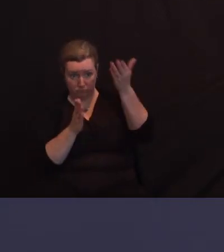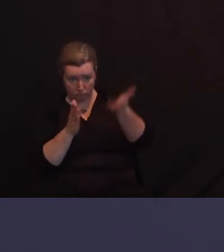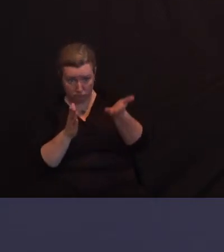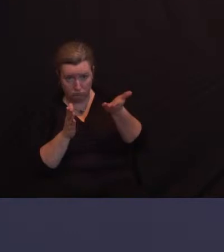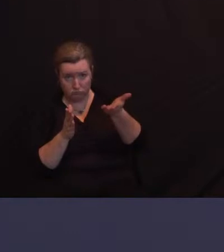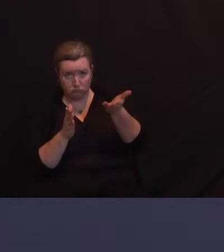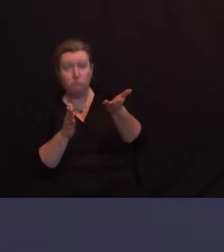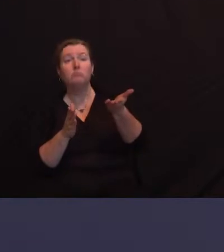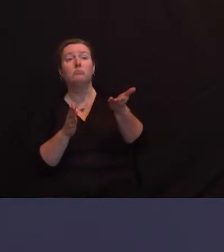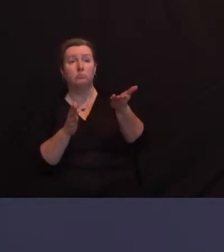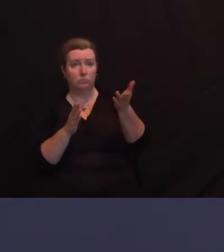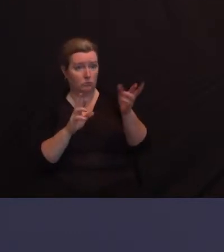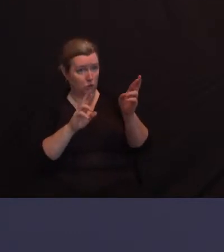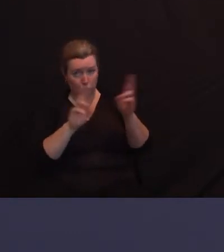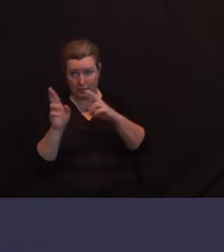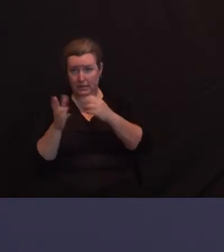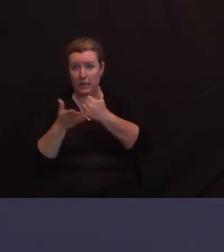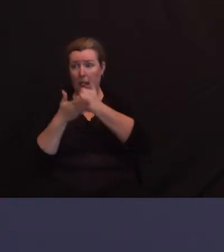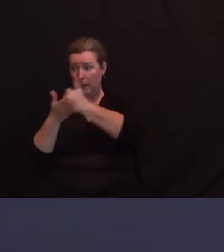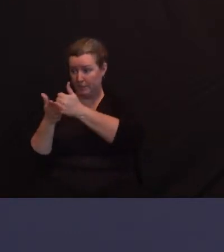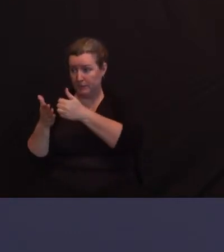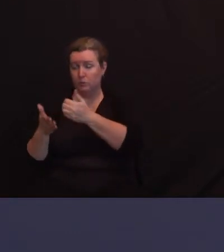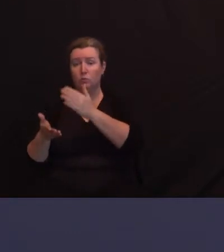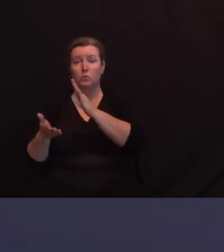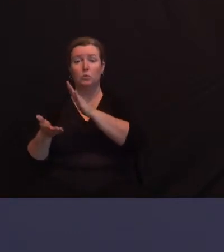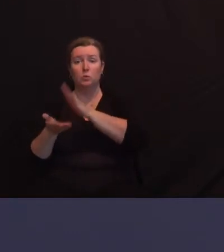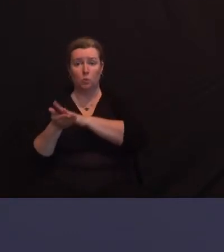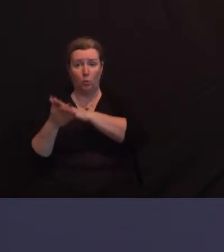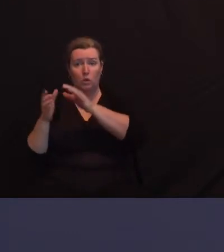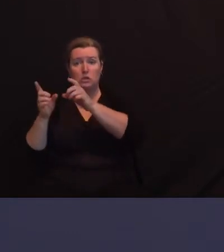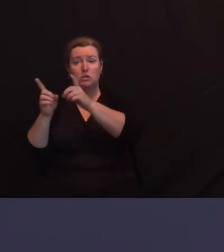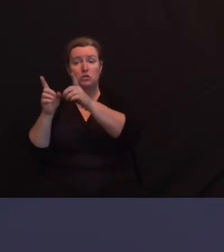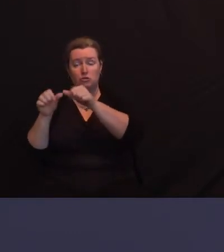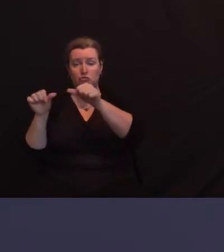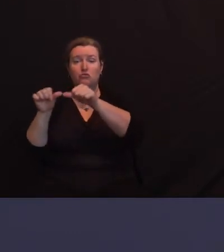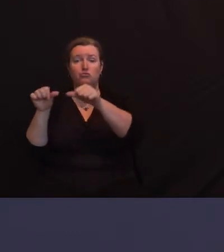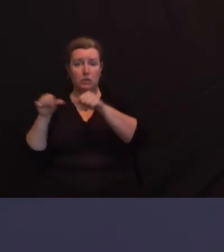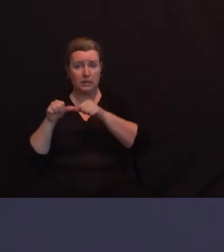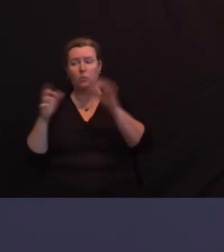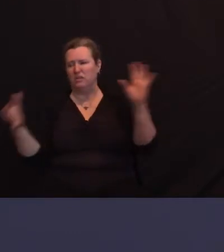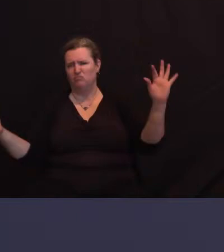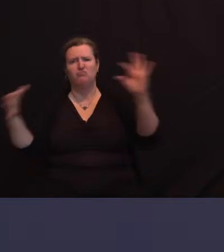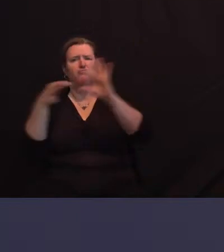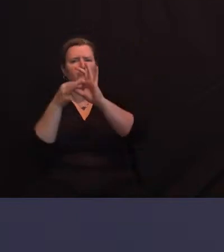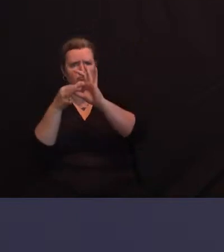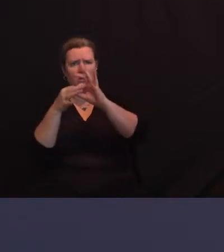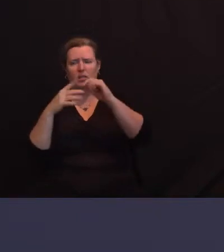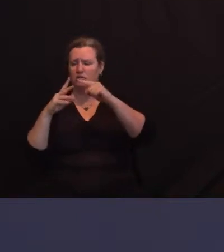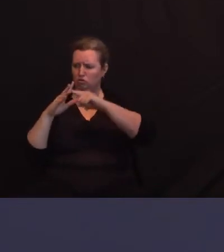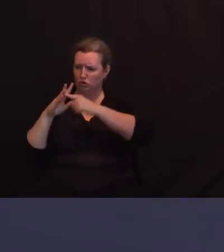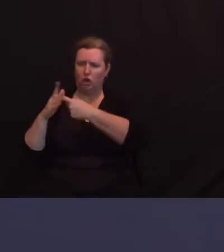be available to the school districts to activate their testing and screening programs.